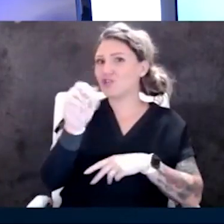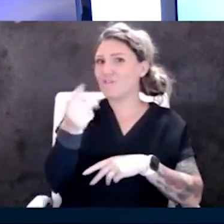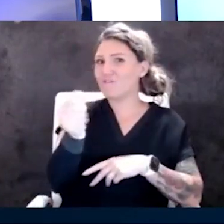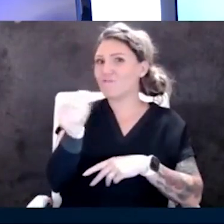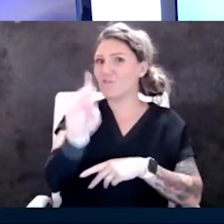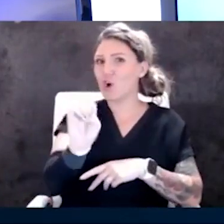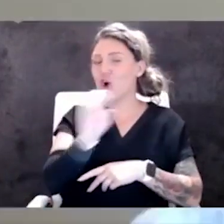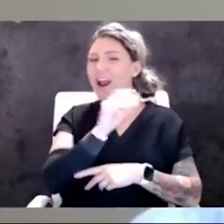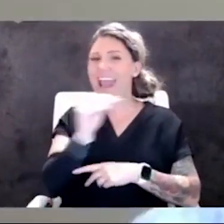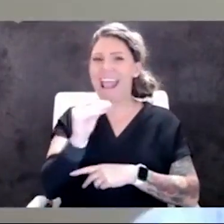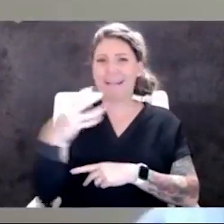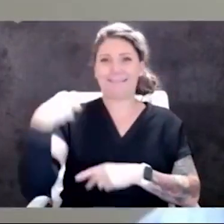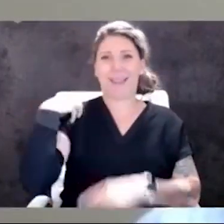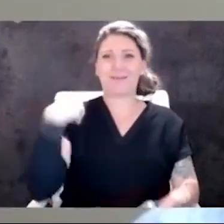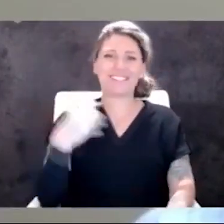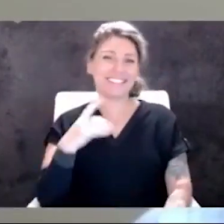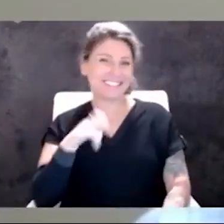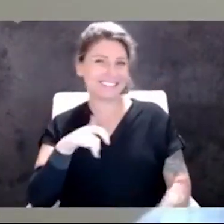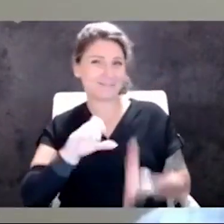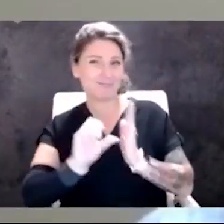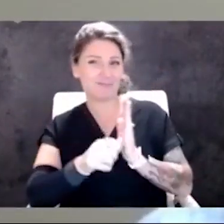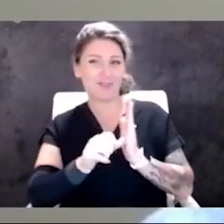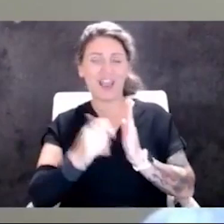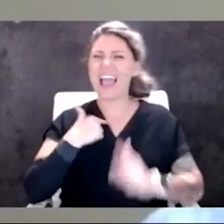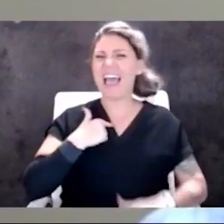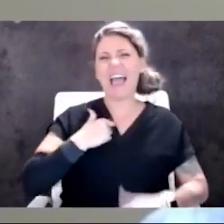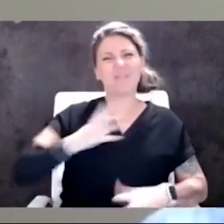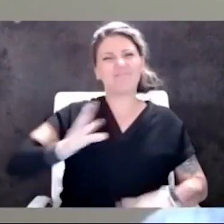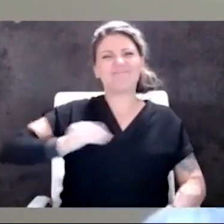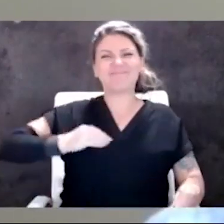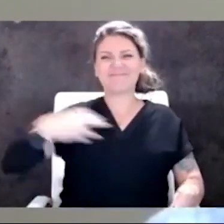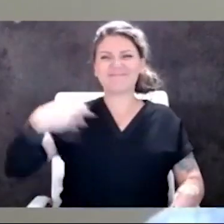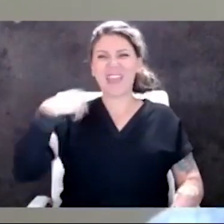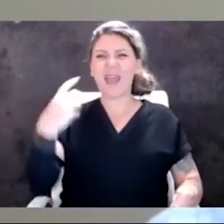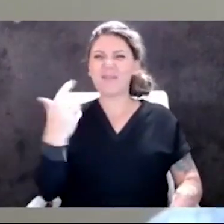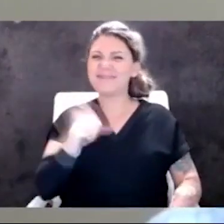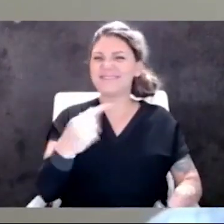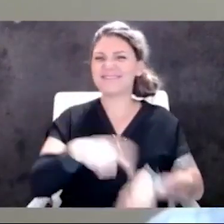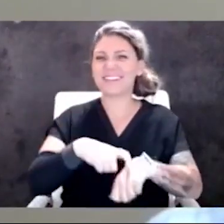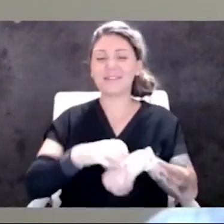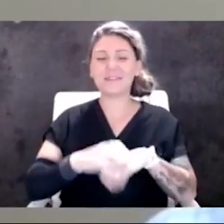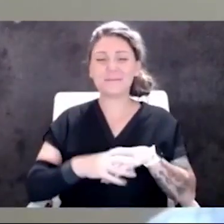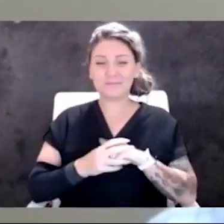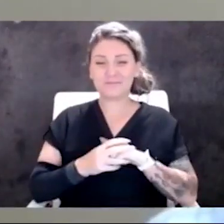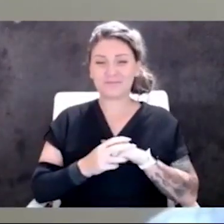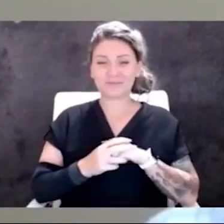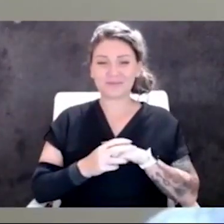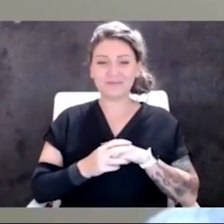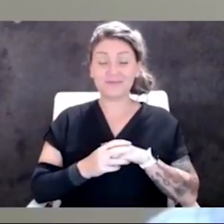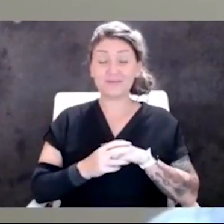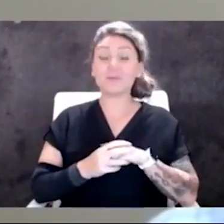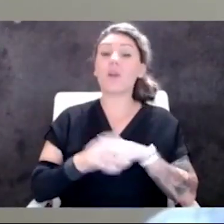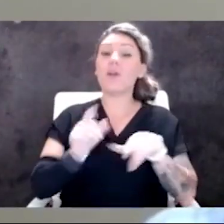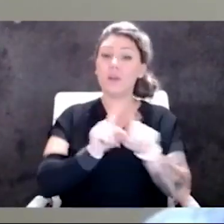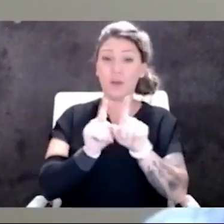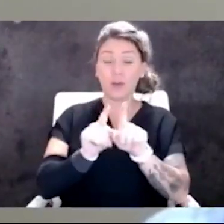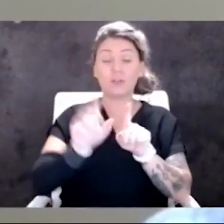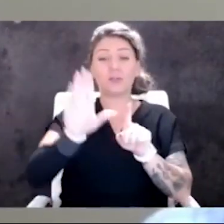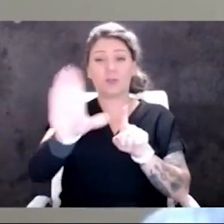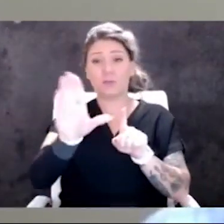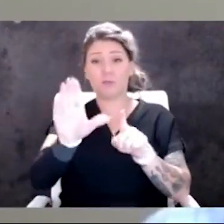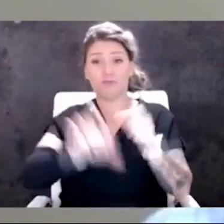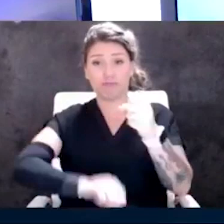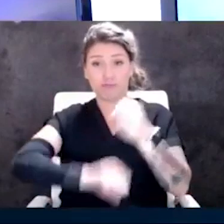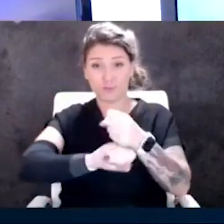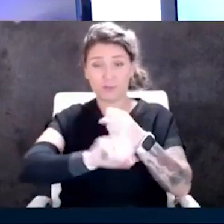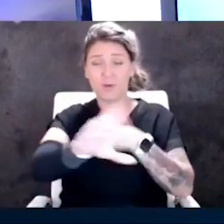I would take Captain greatly, and I'd also second your choice of vacation locations. I